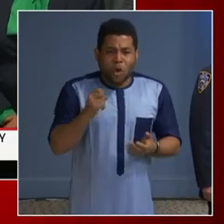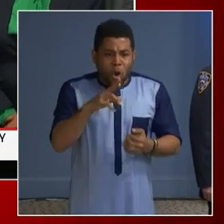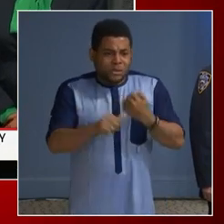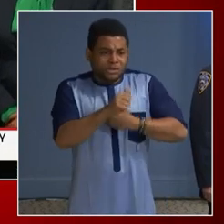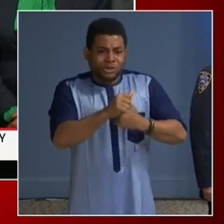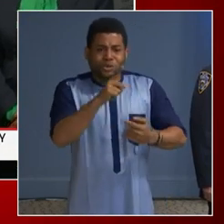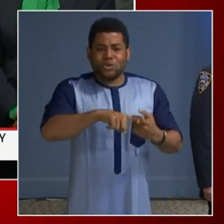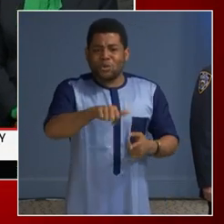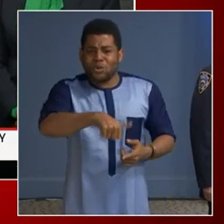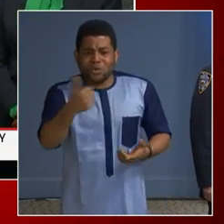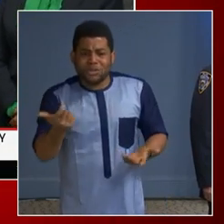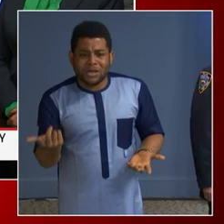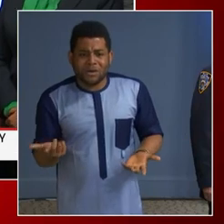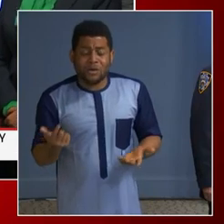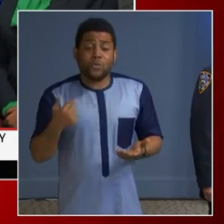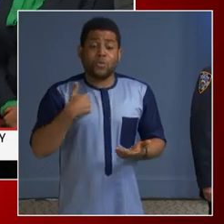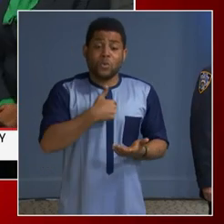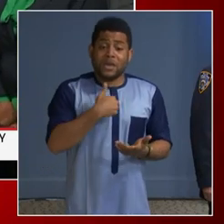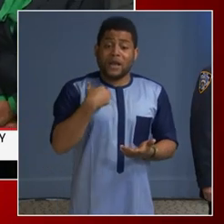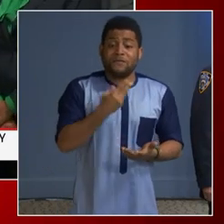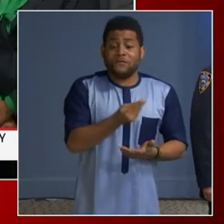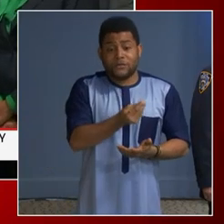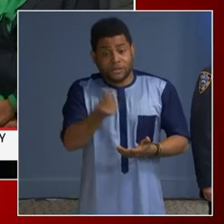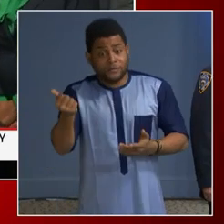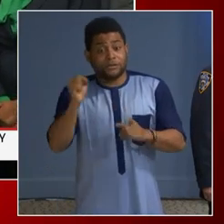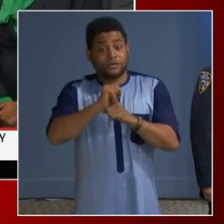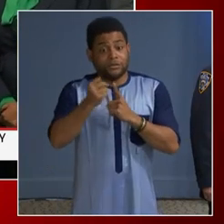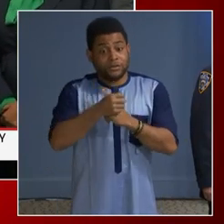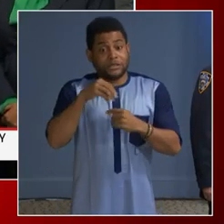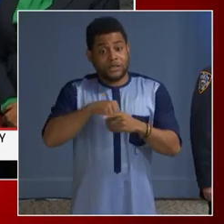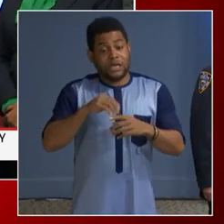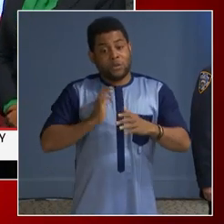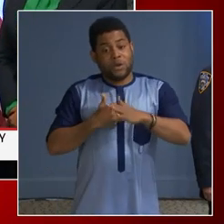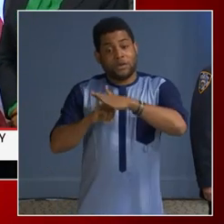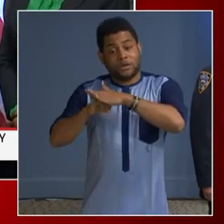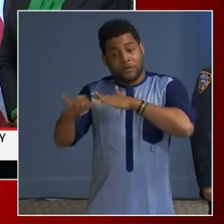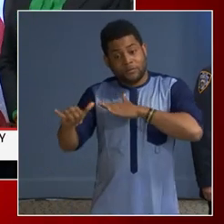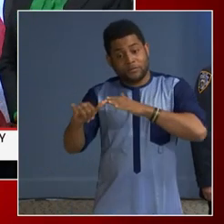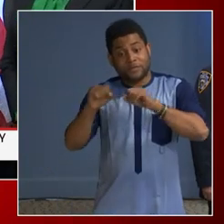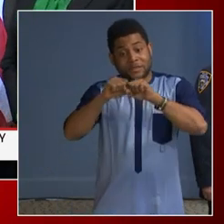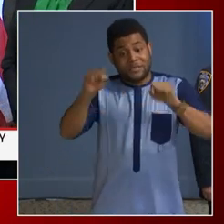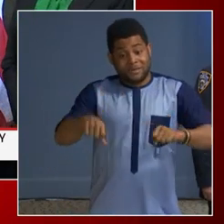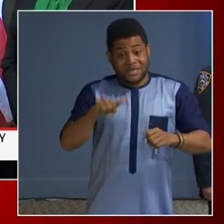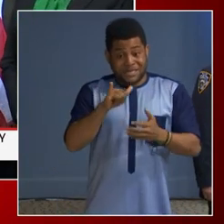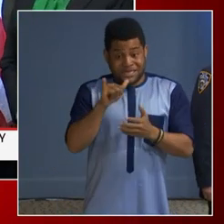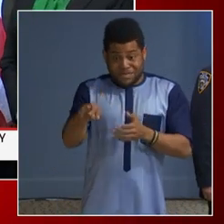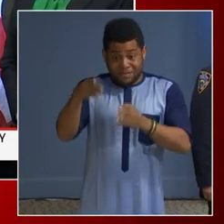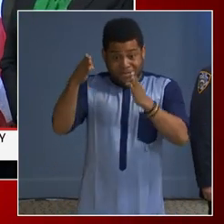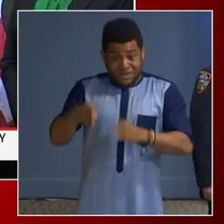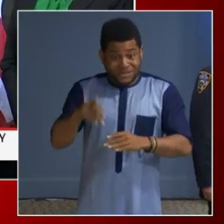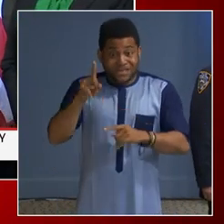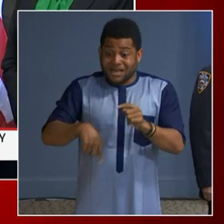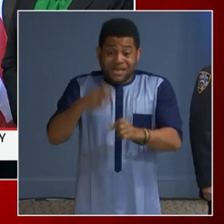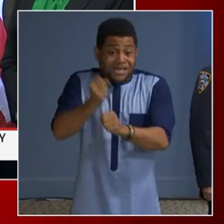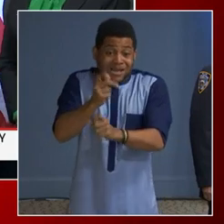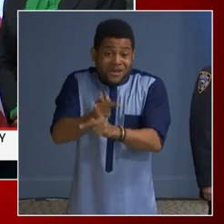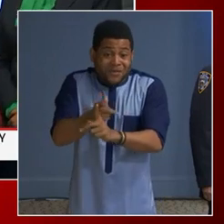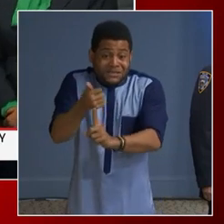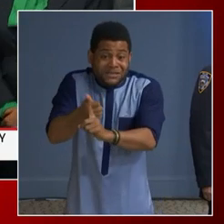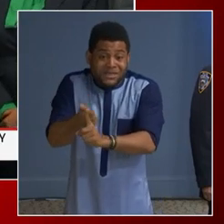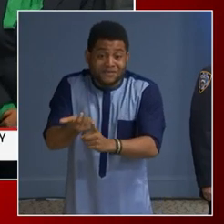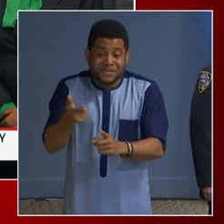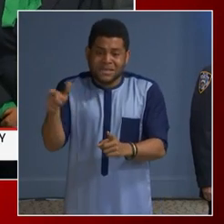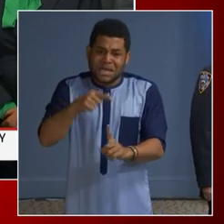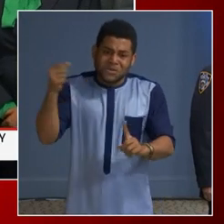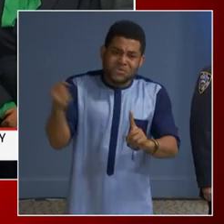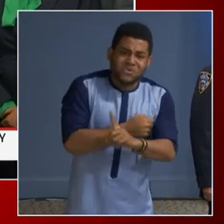several cases in our subway system where individuals could not take care of themselves. They assaulted people, pushed people to the